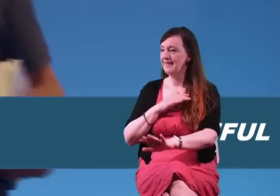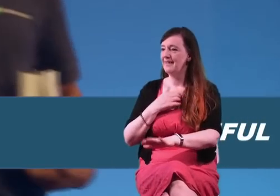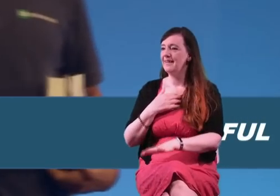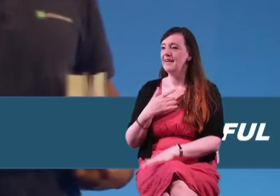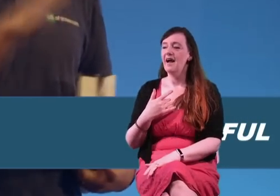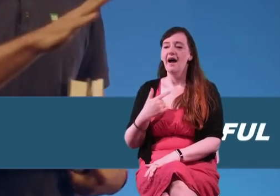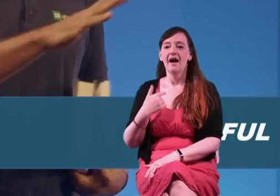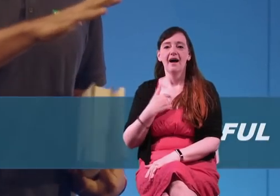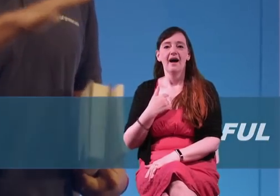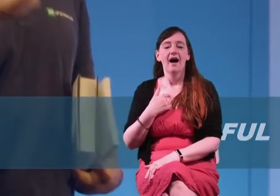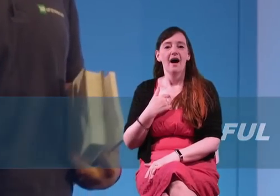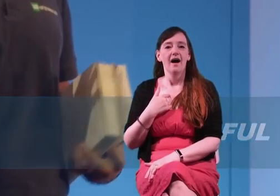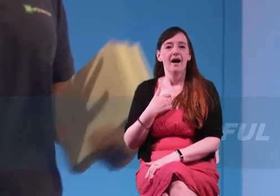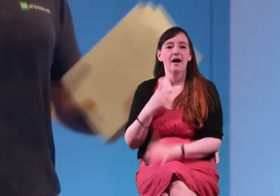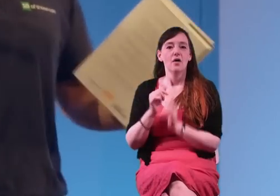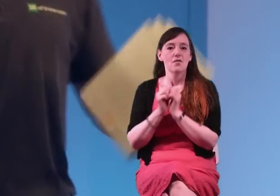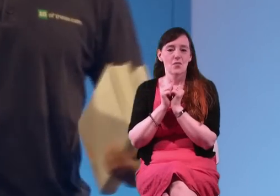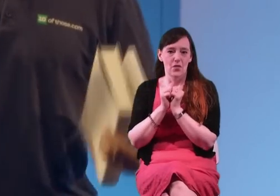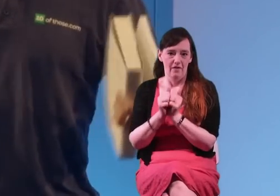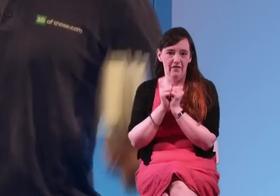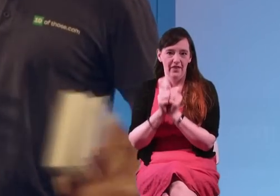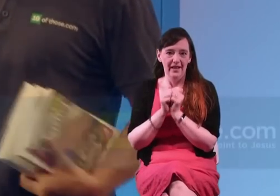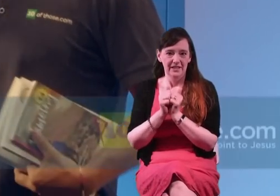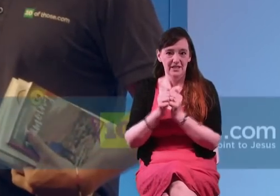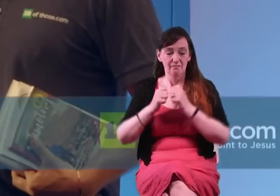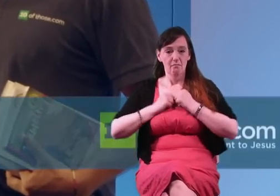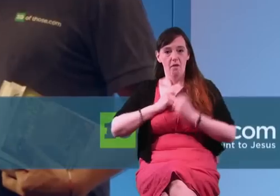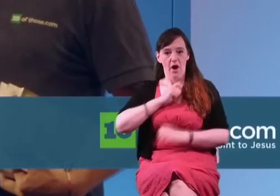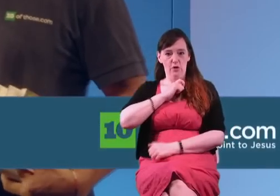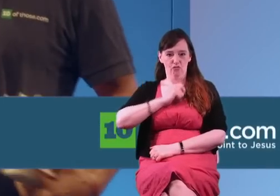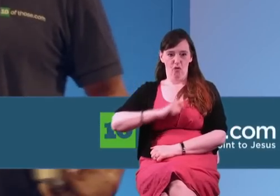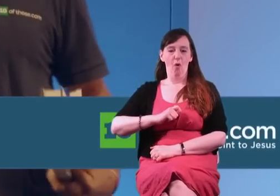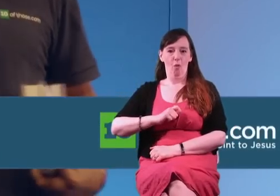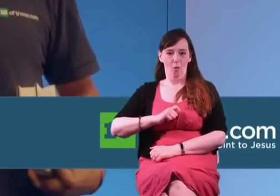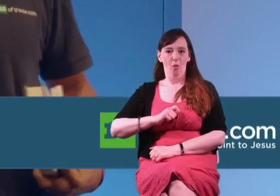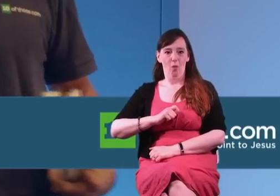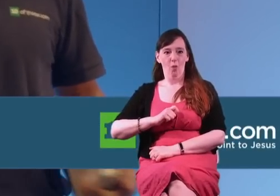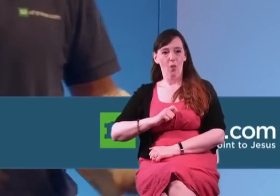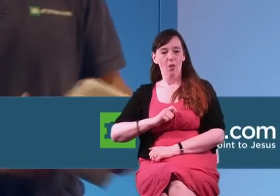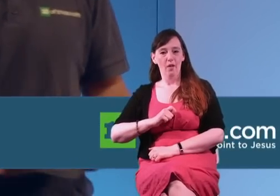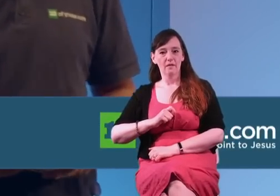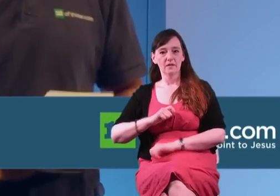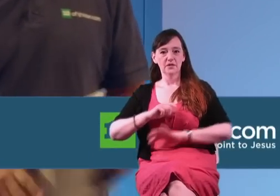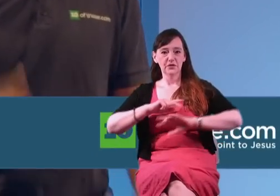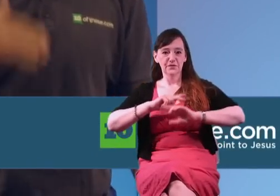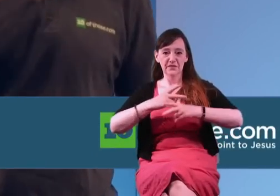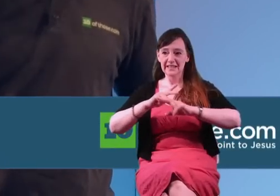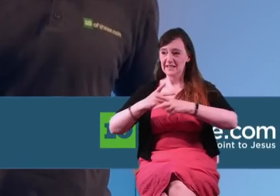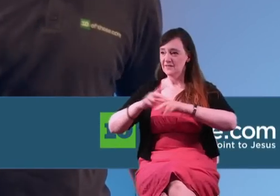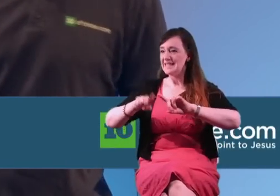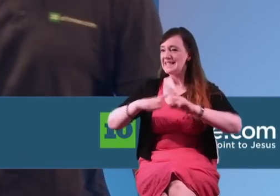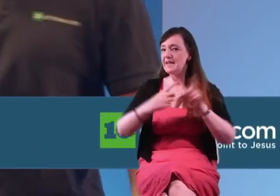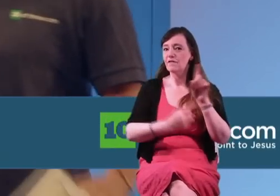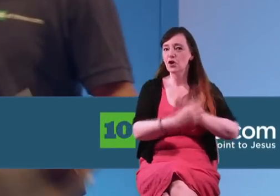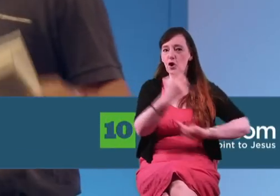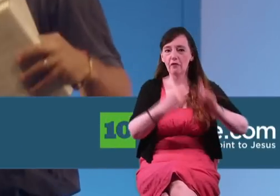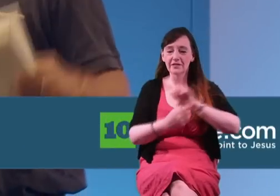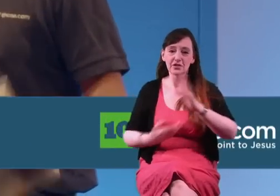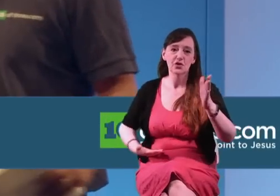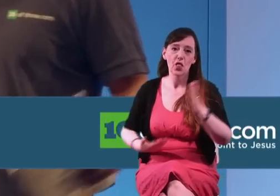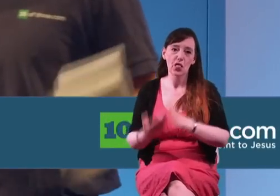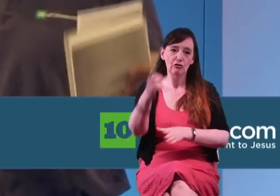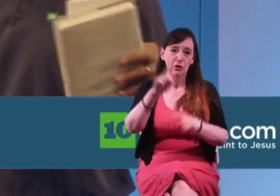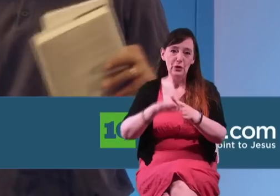I have a great privilege in this role, in this ministry, to go to many, many conferences throughout the year. And it's a